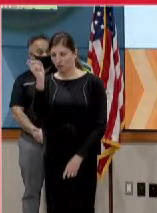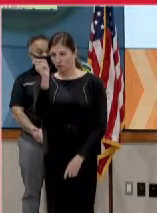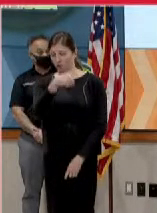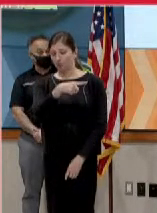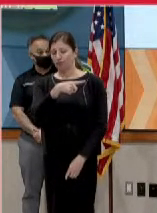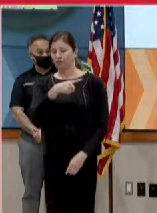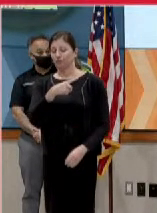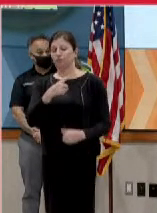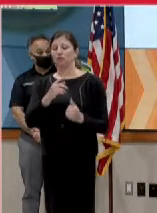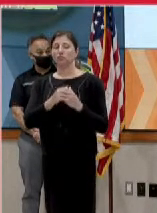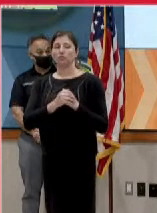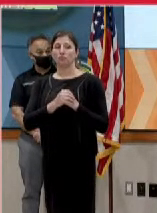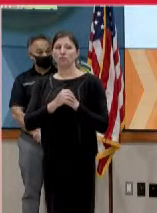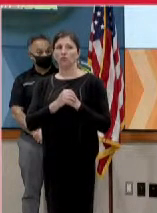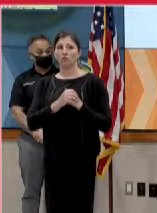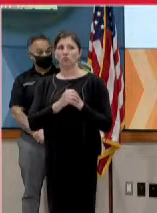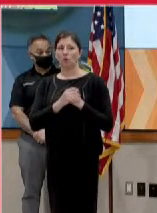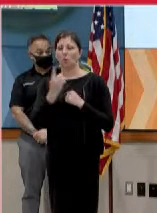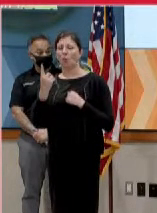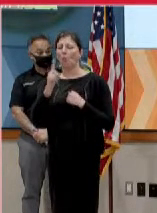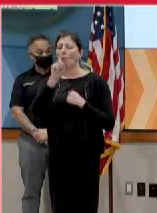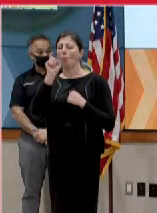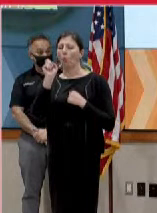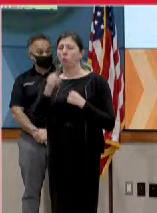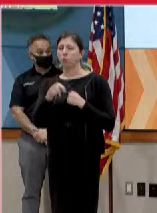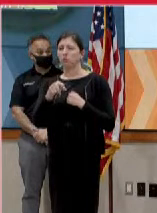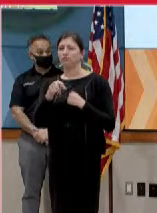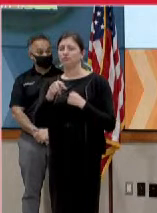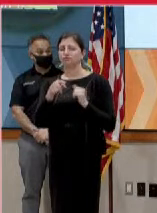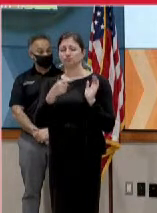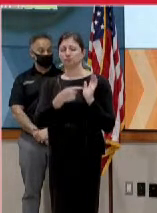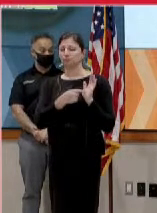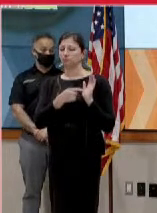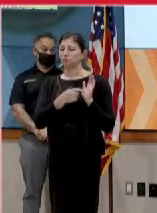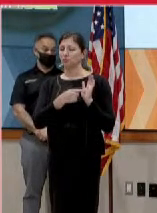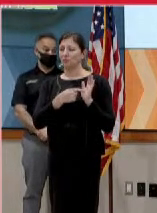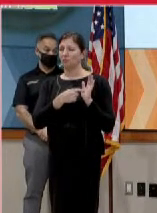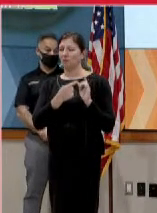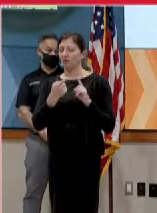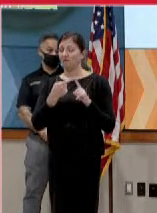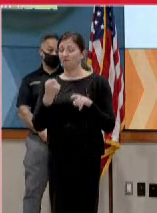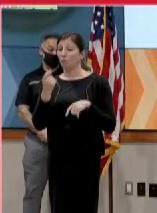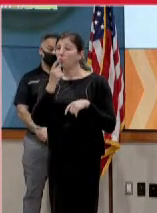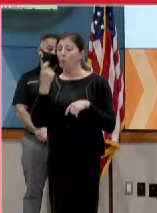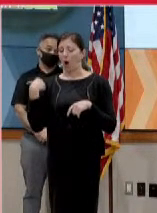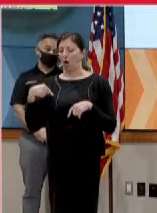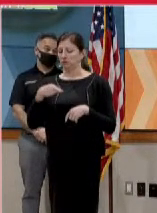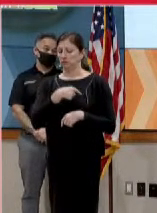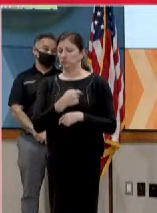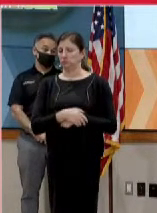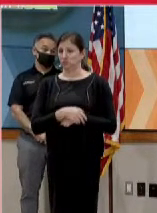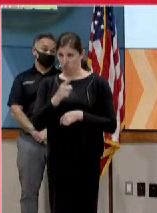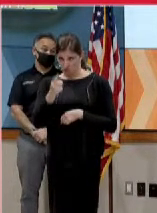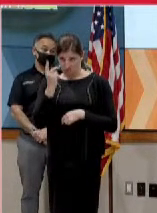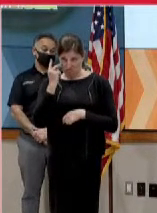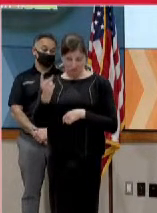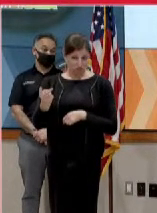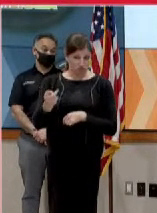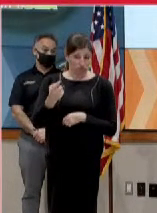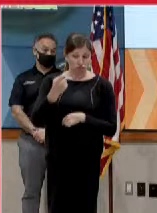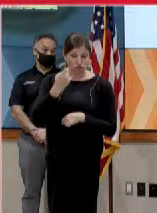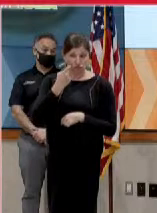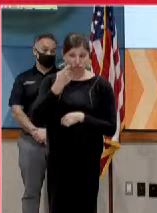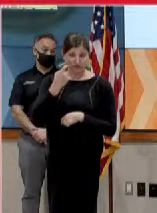And the one question here from us, have you seen any recent events as